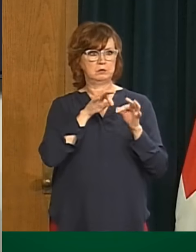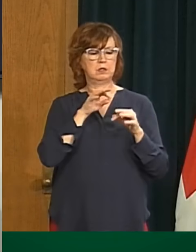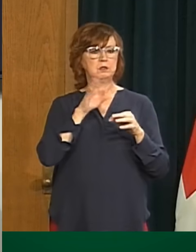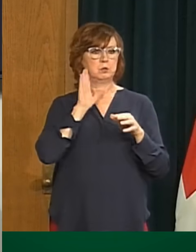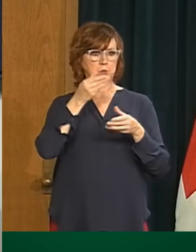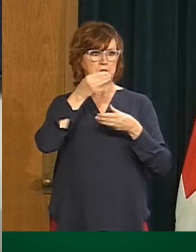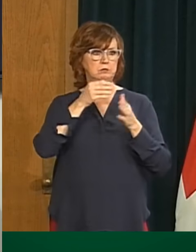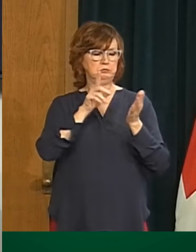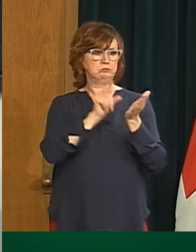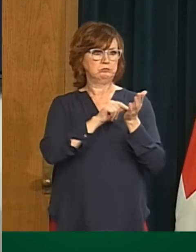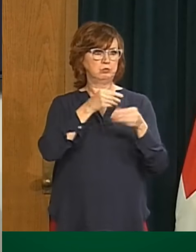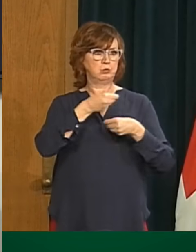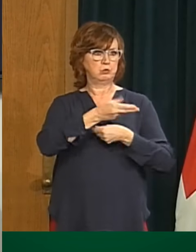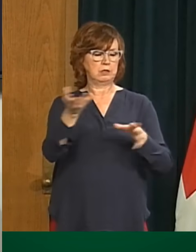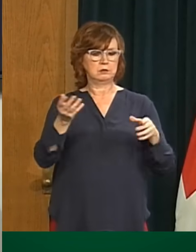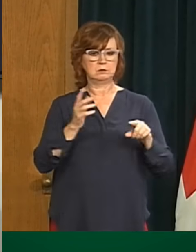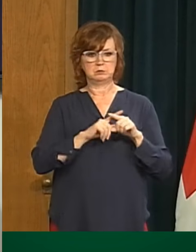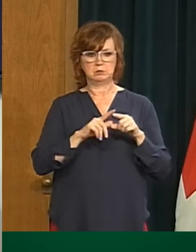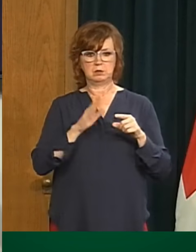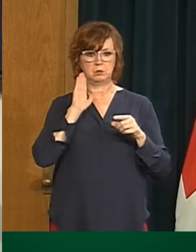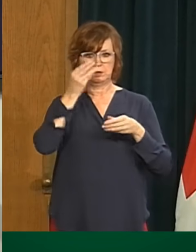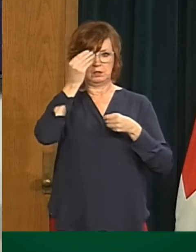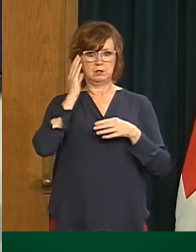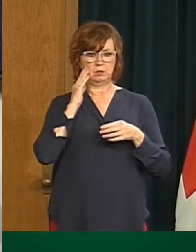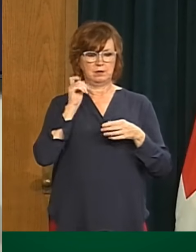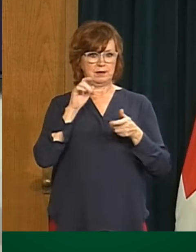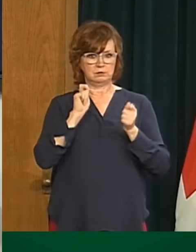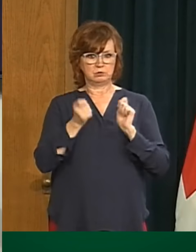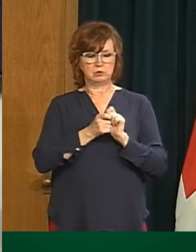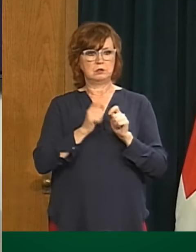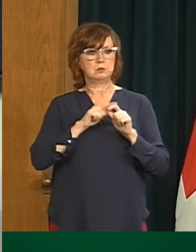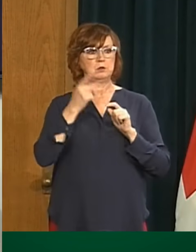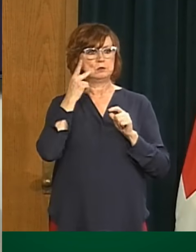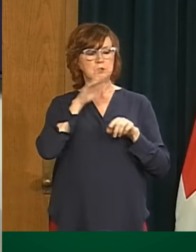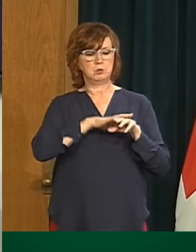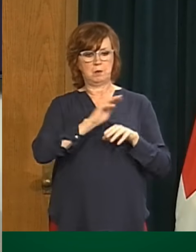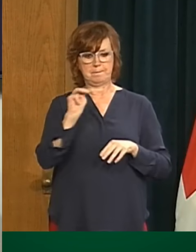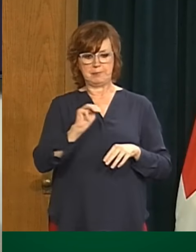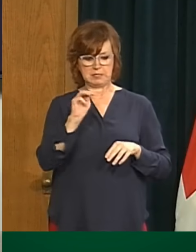We'll notify you if there's any changes, but if not, we will see you back here on Monday. Thanks very much.